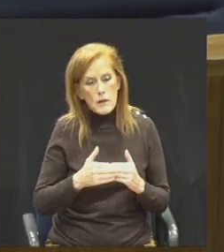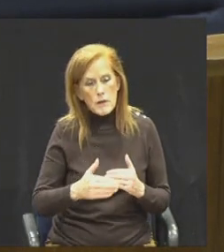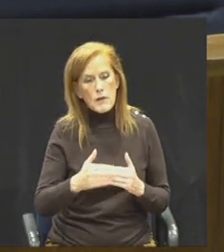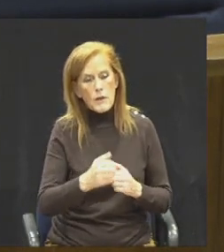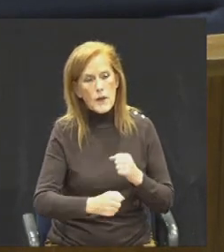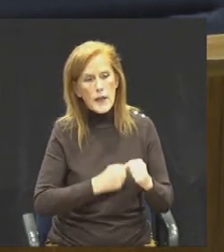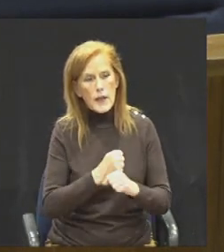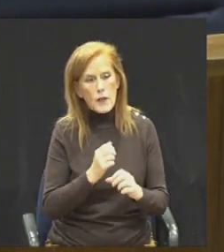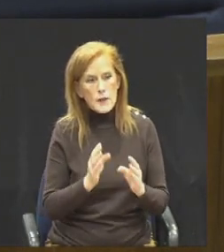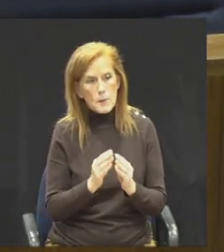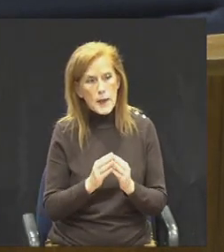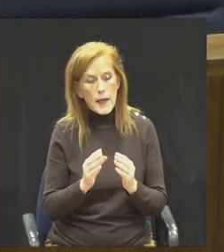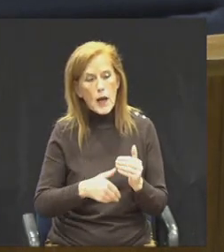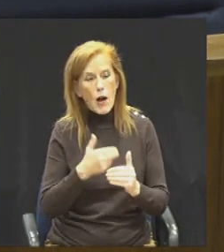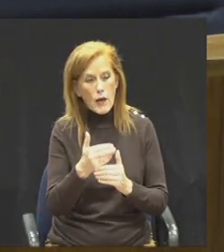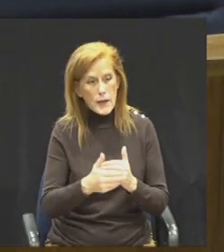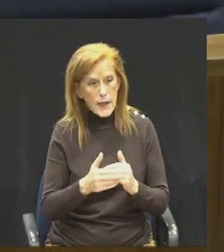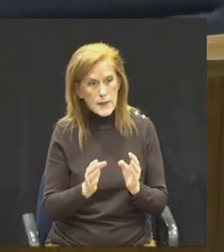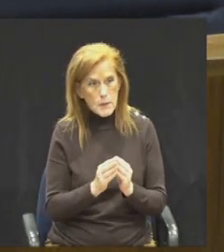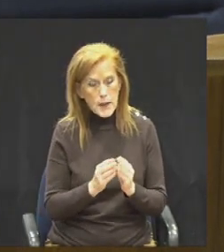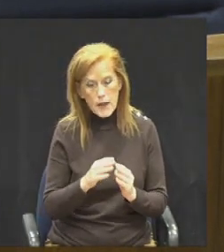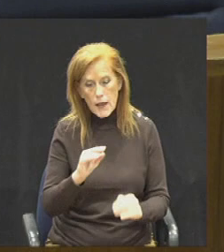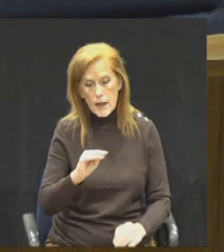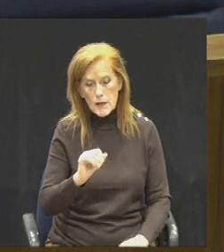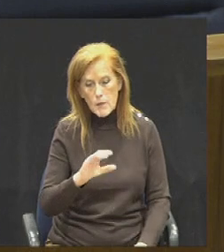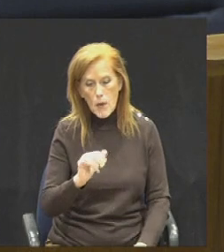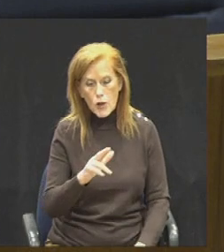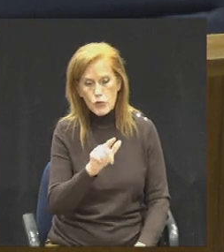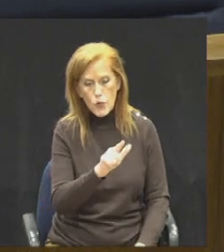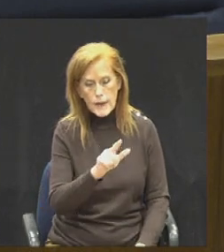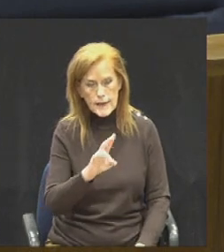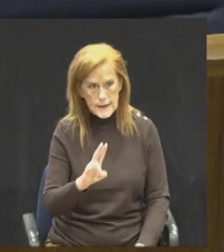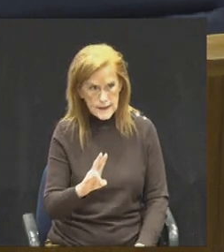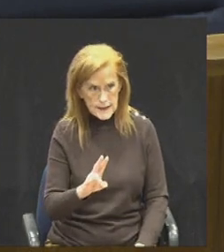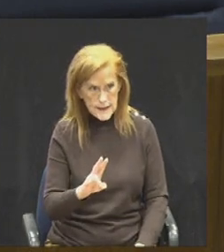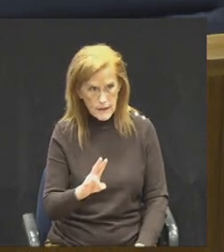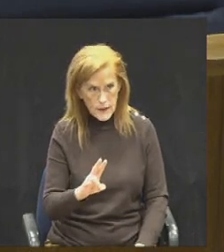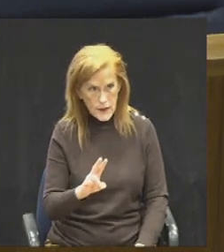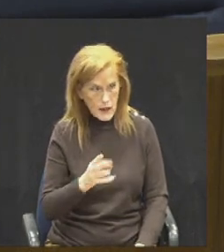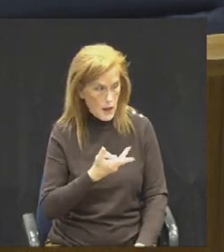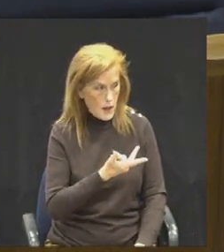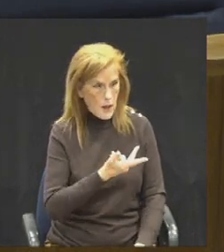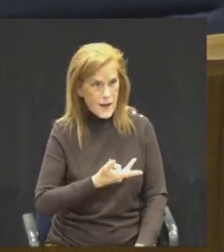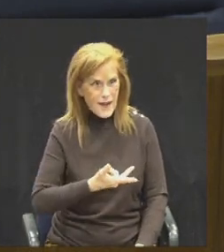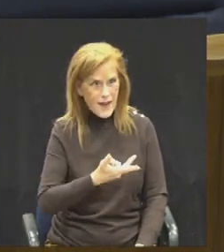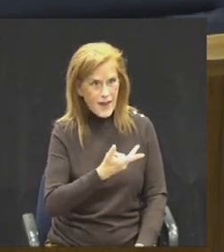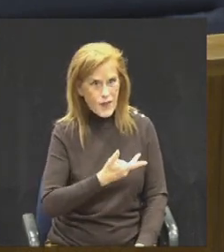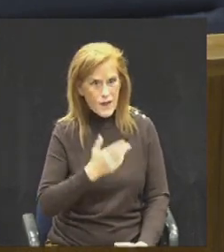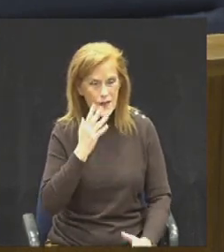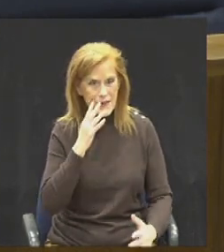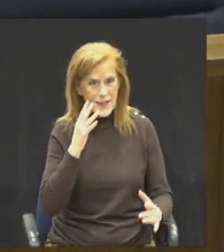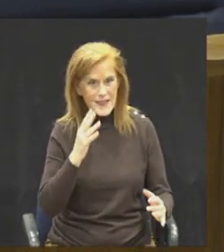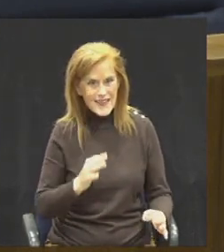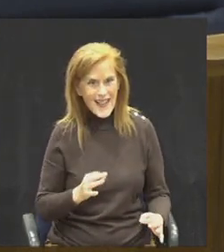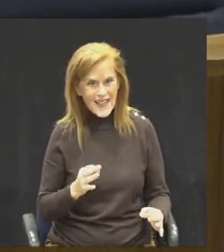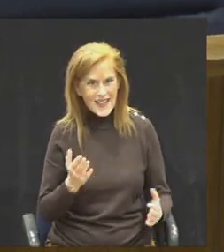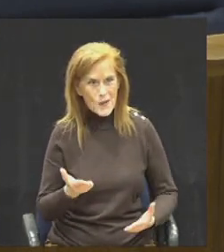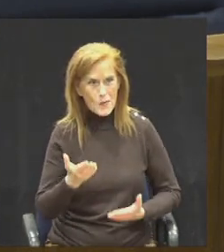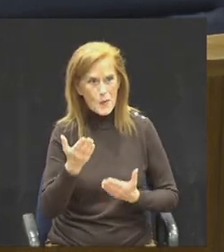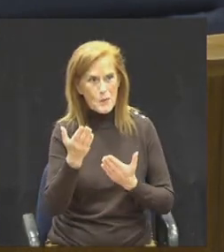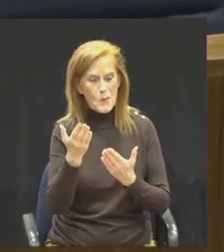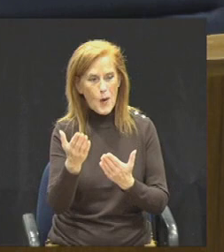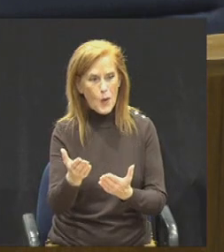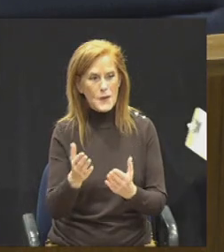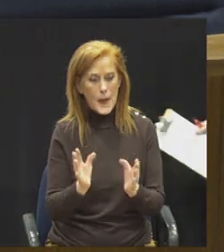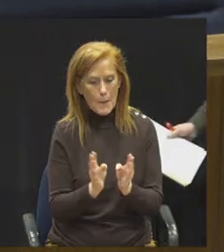our next meeting is scheduled for March 27th, and we have the three of us decided to propose a